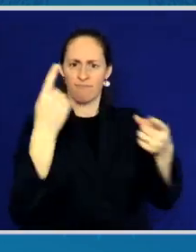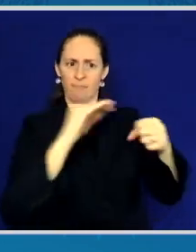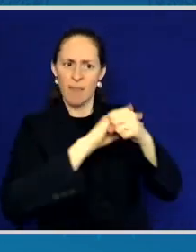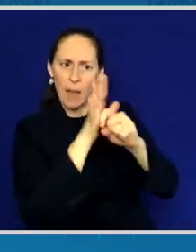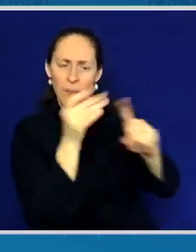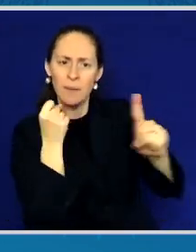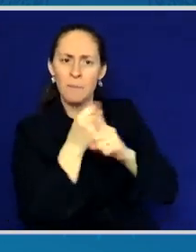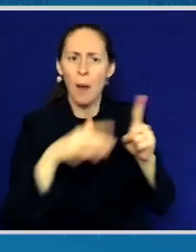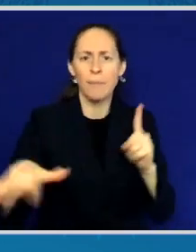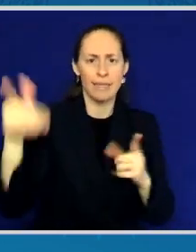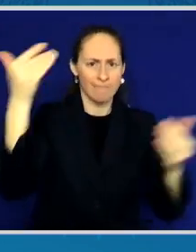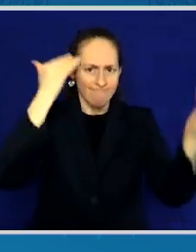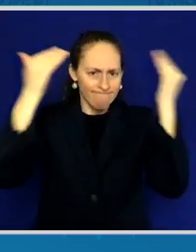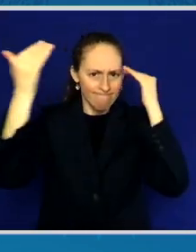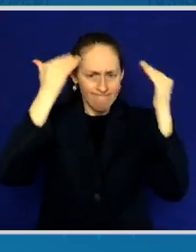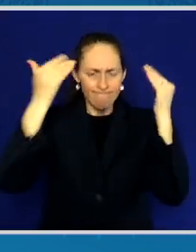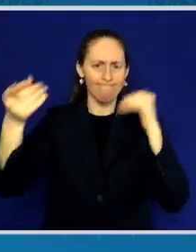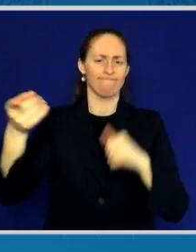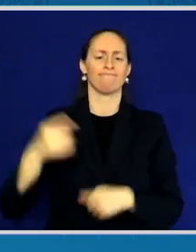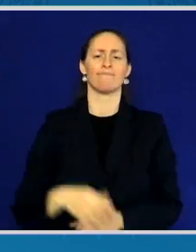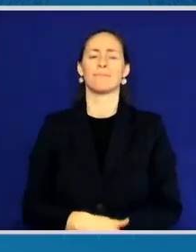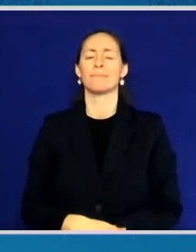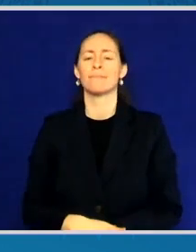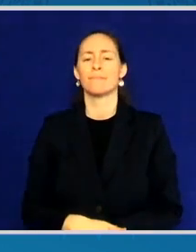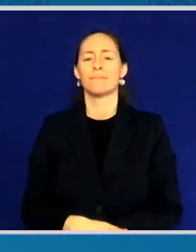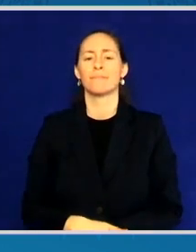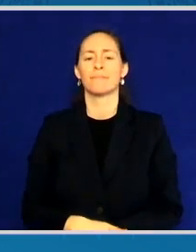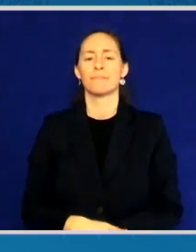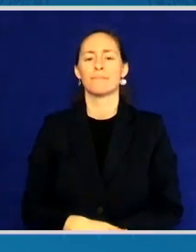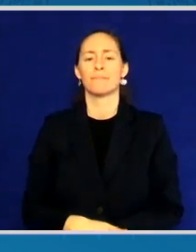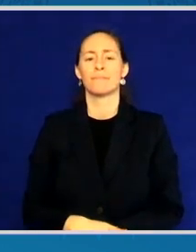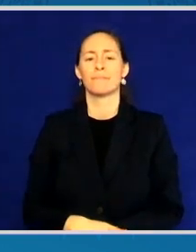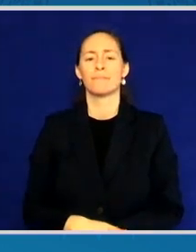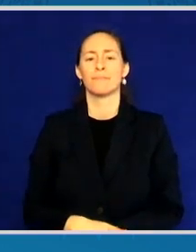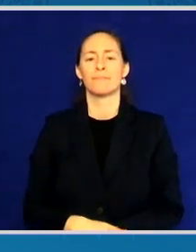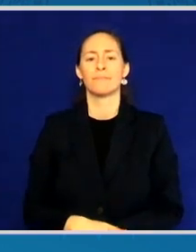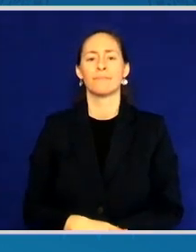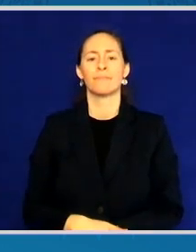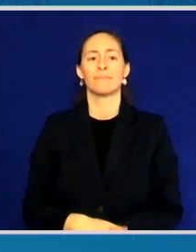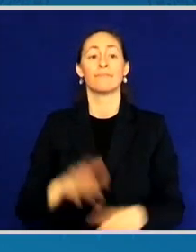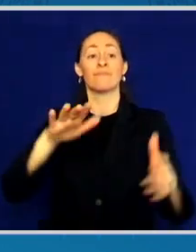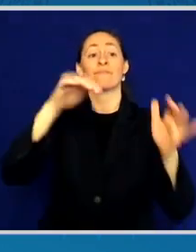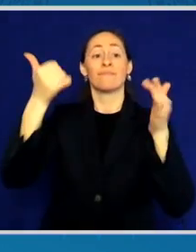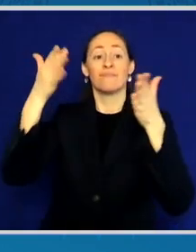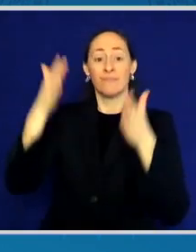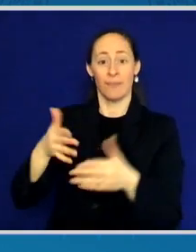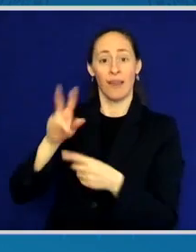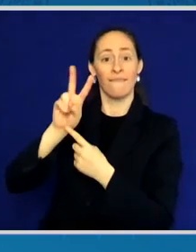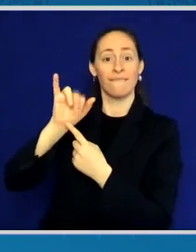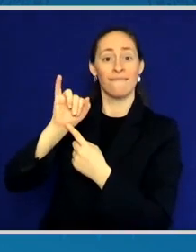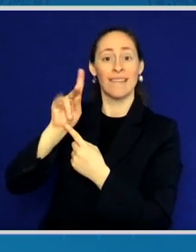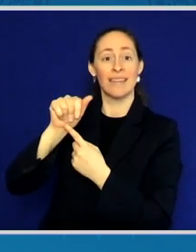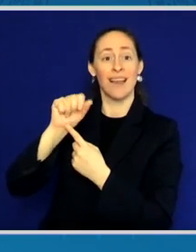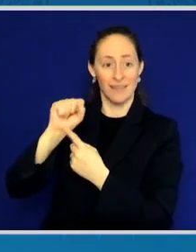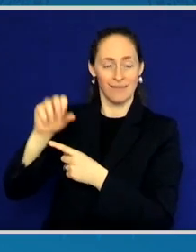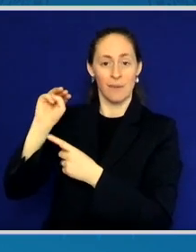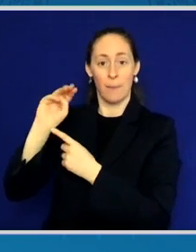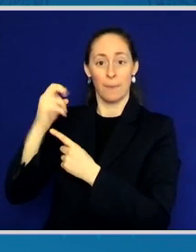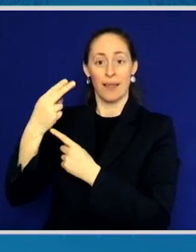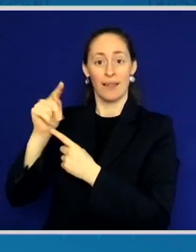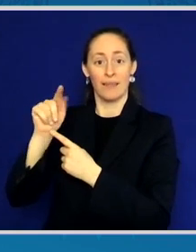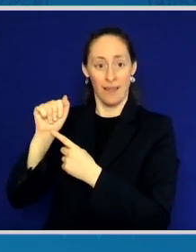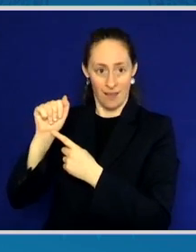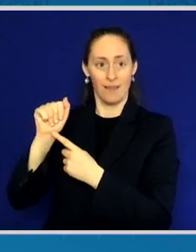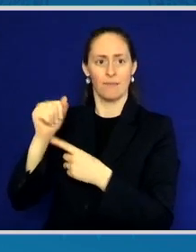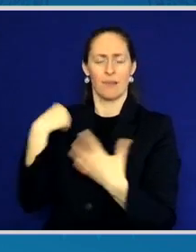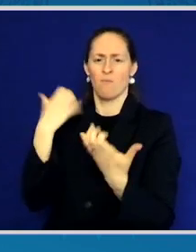Mehta teaches urban issues at this great university, University of Cincinnati. Thank you for the way you weigh in. Joe Meyer, longtime friend